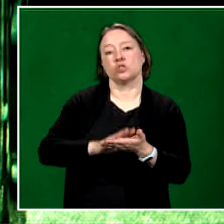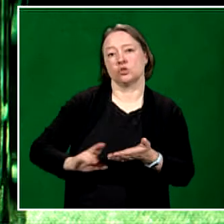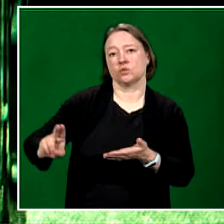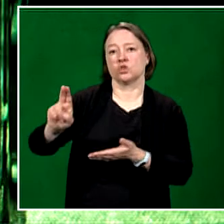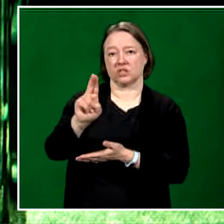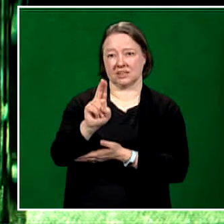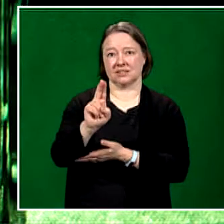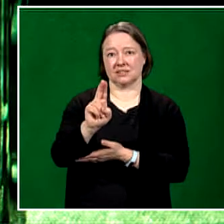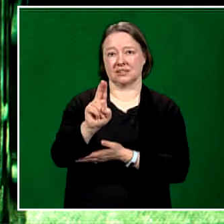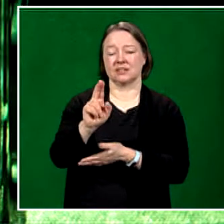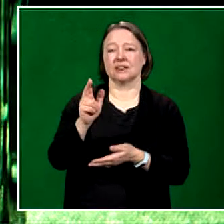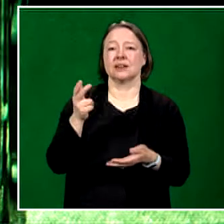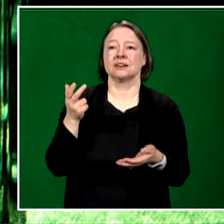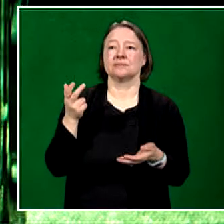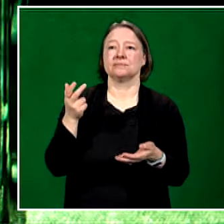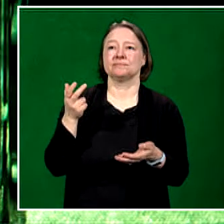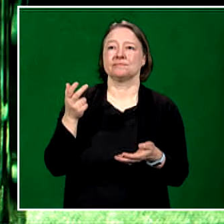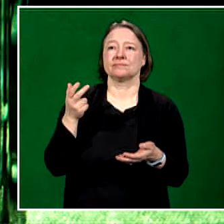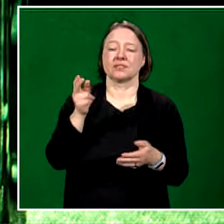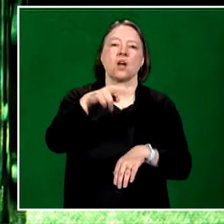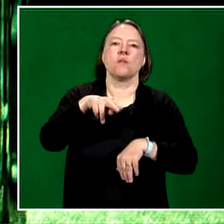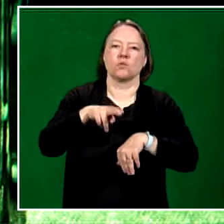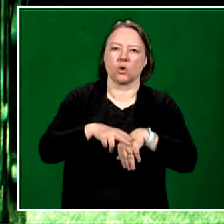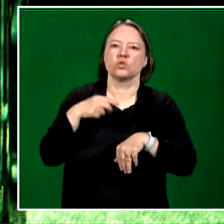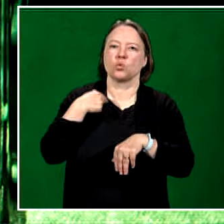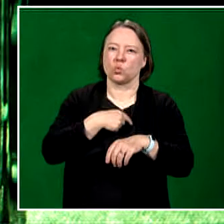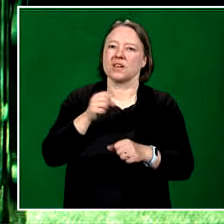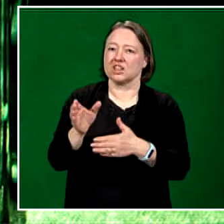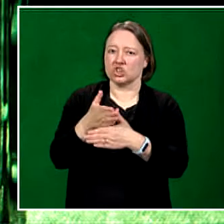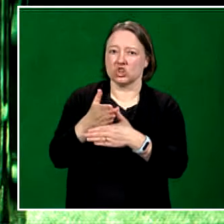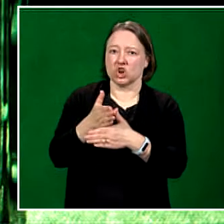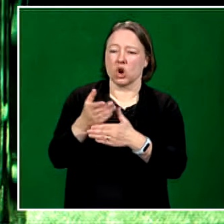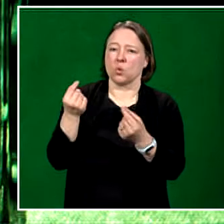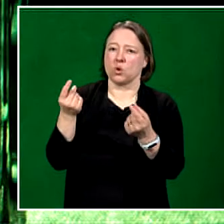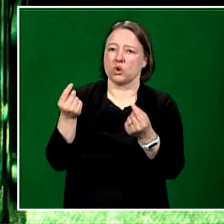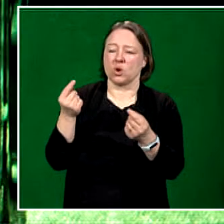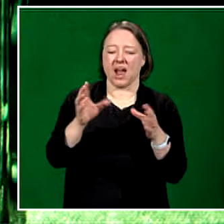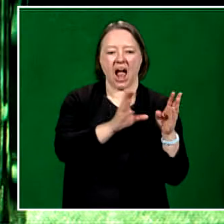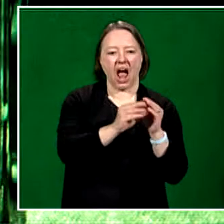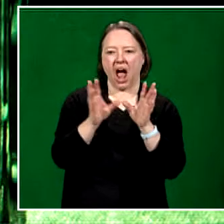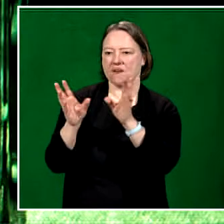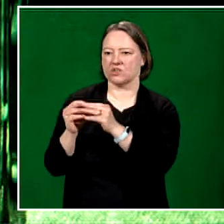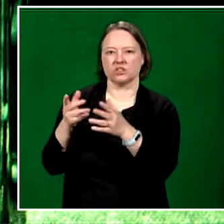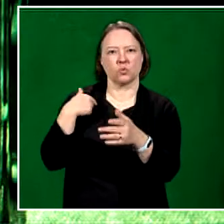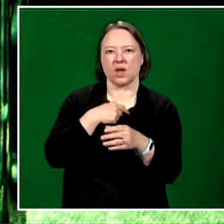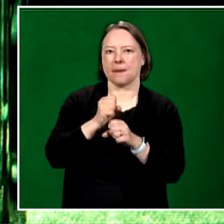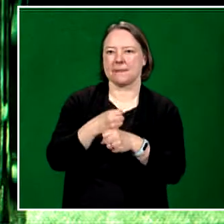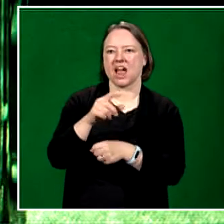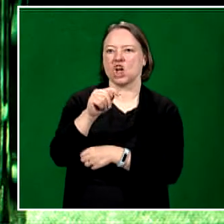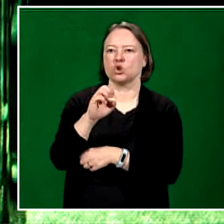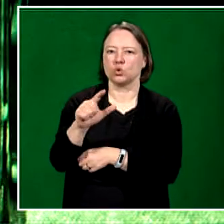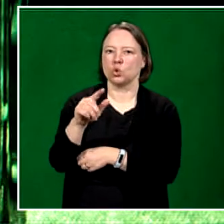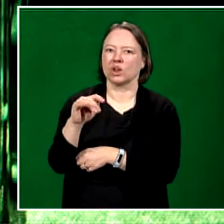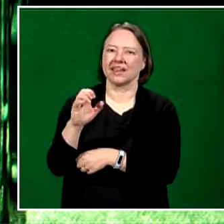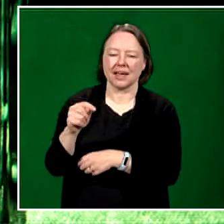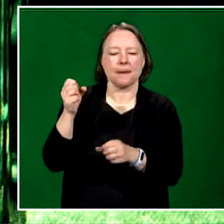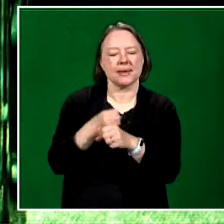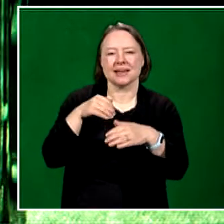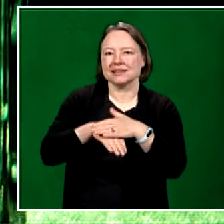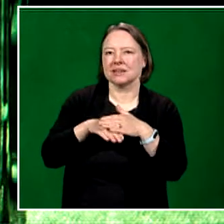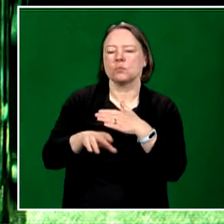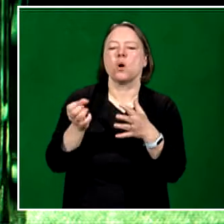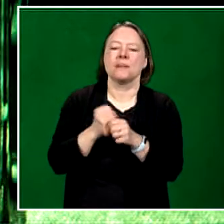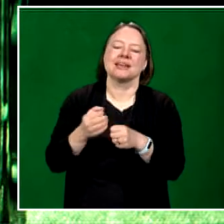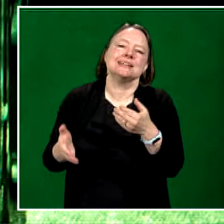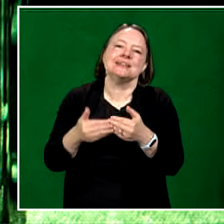universities. And of course, we can share what we're doing at conferences. We can make a toolkit. We can make it accessible. We want to make it